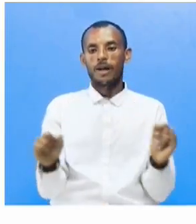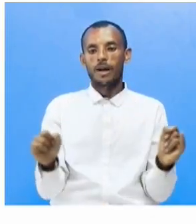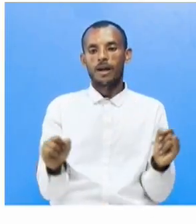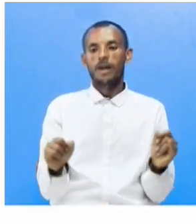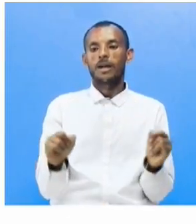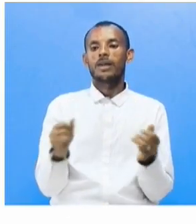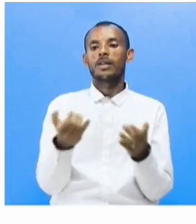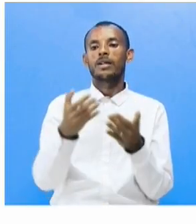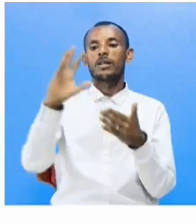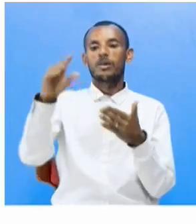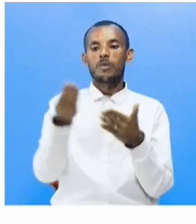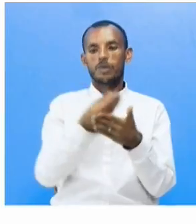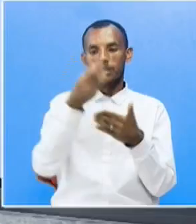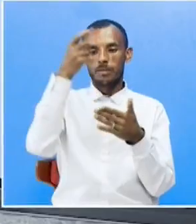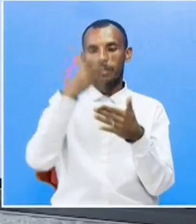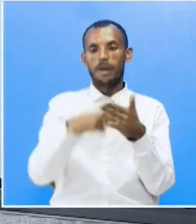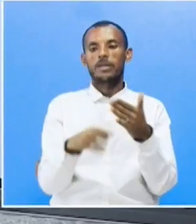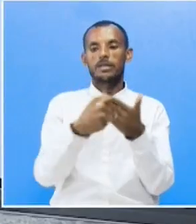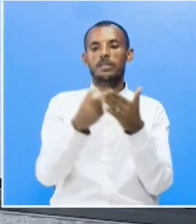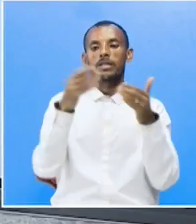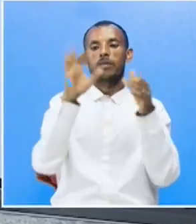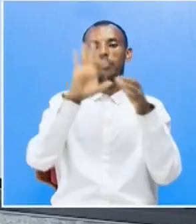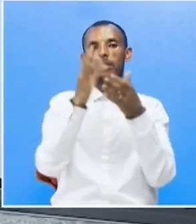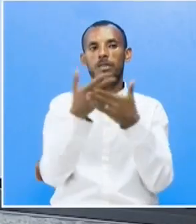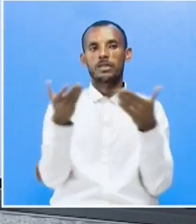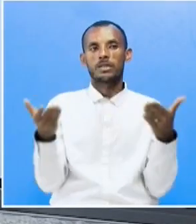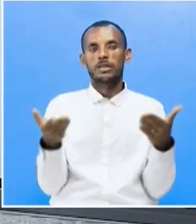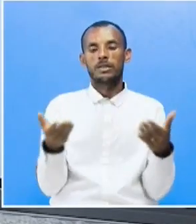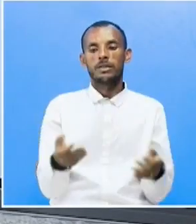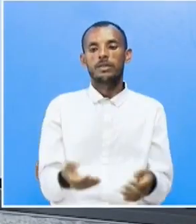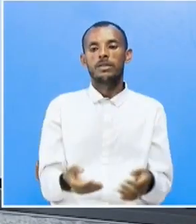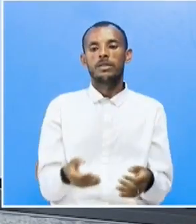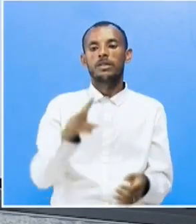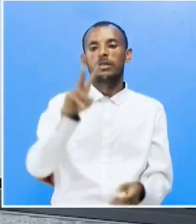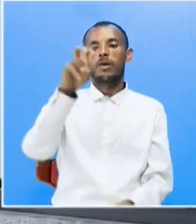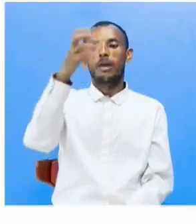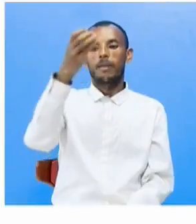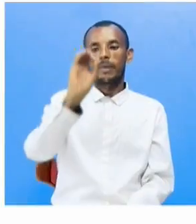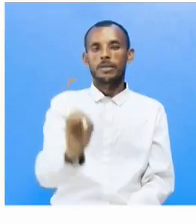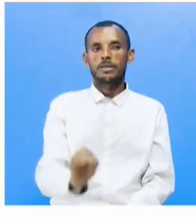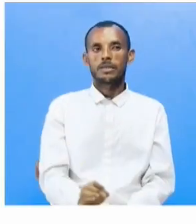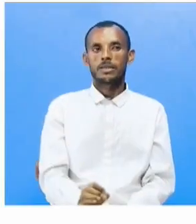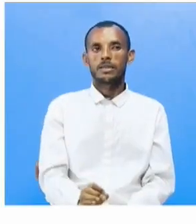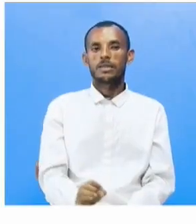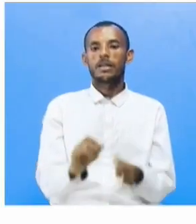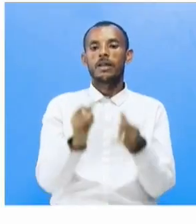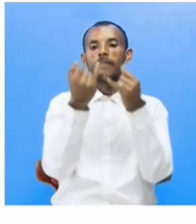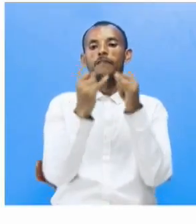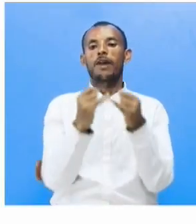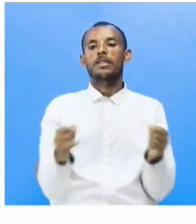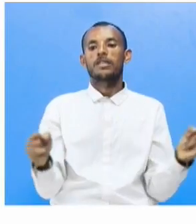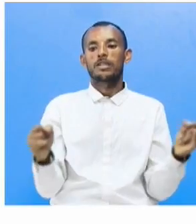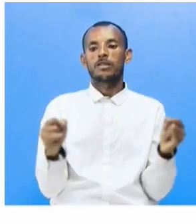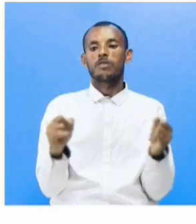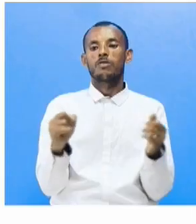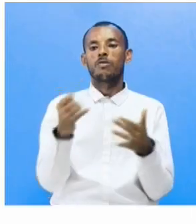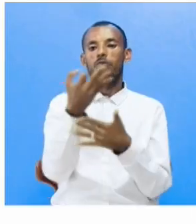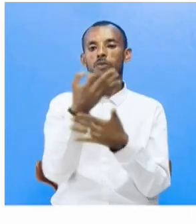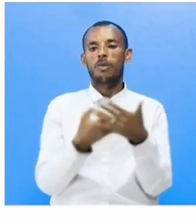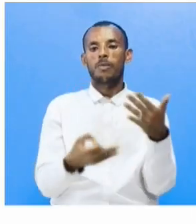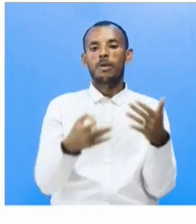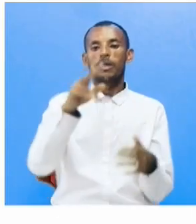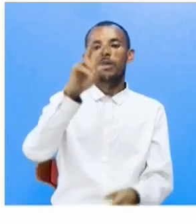cost price. This is the equation. So, 20% in fraction form, 20